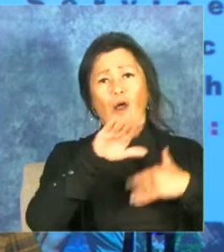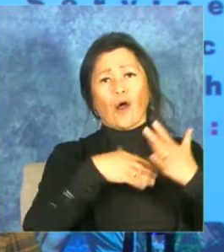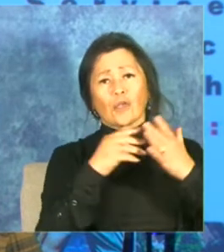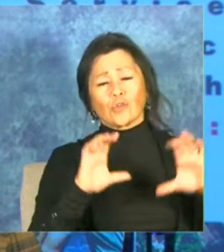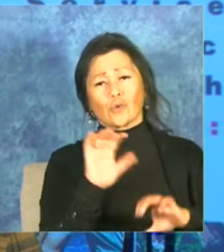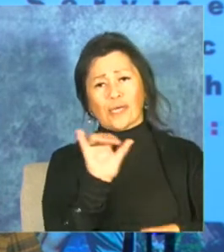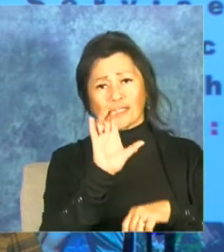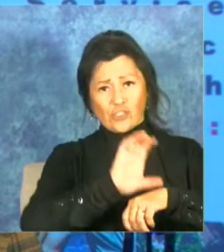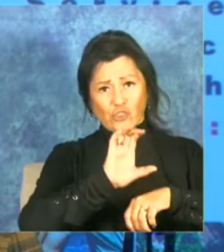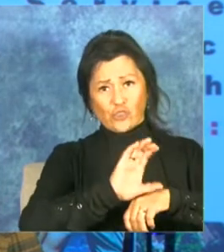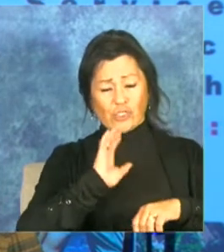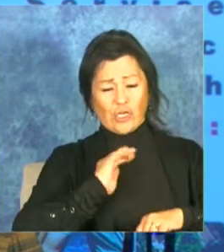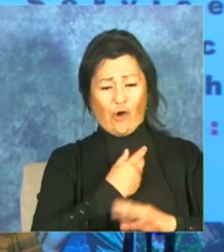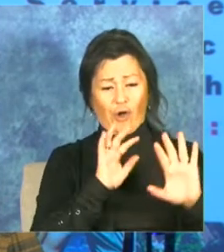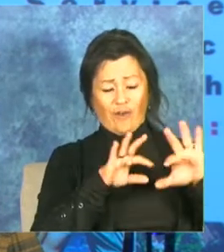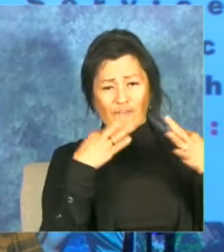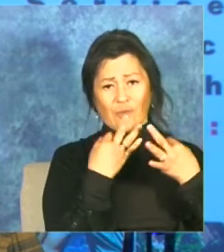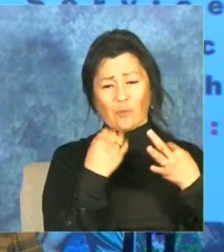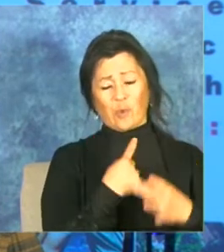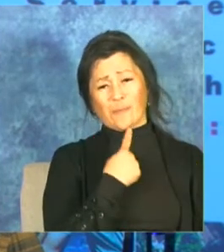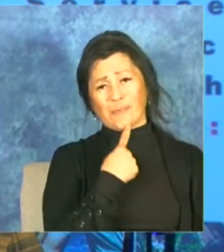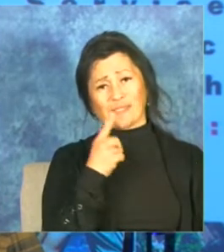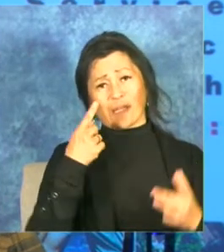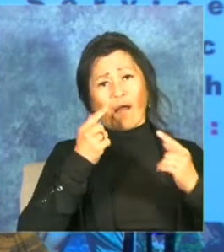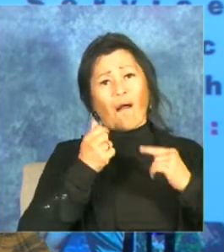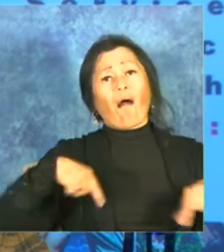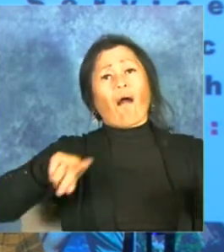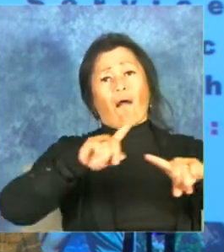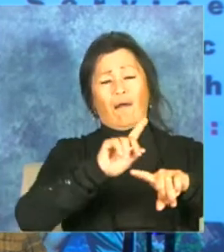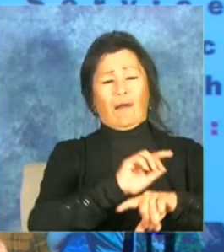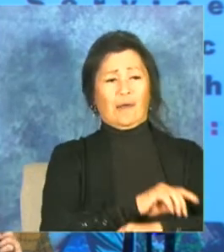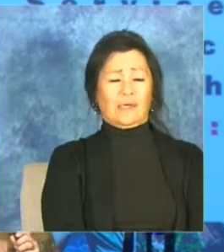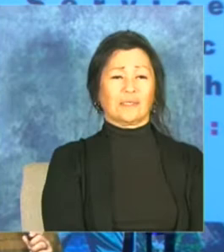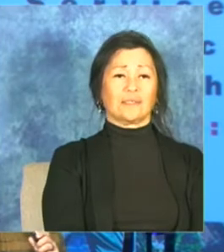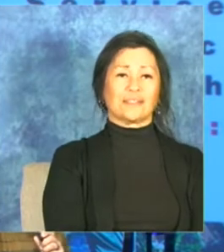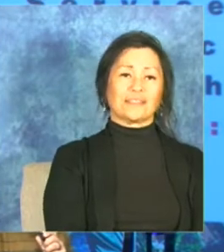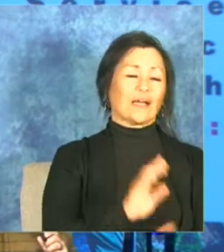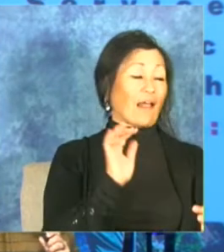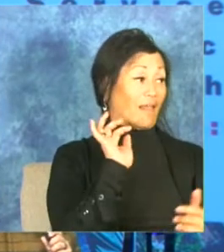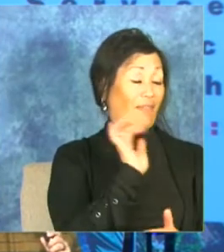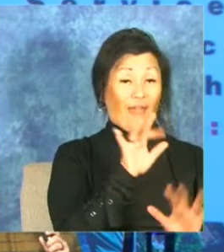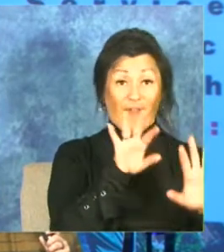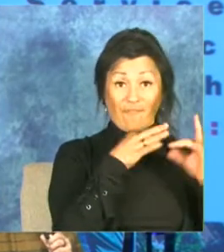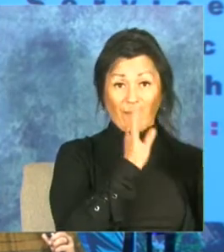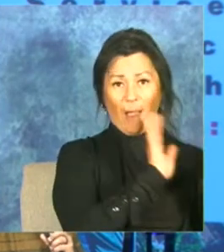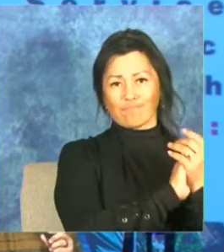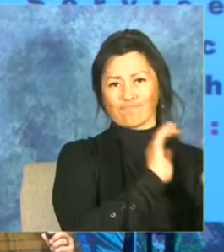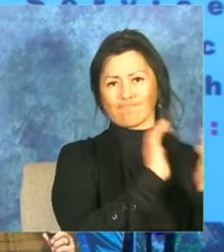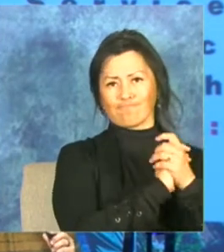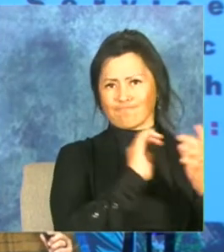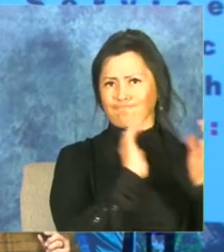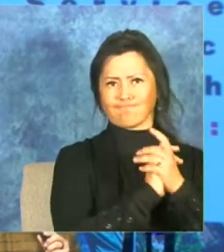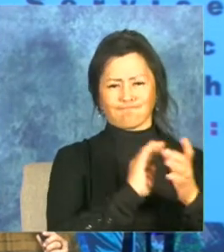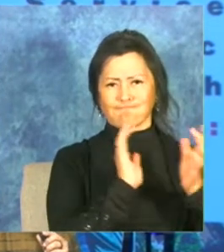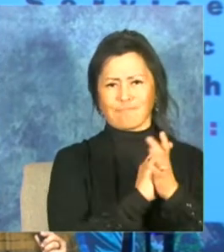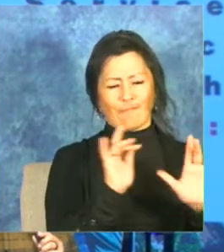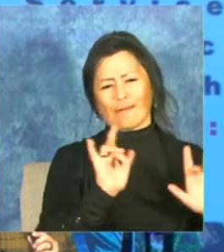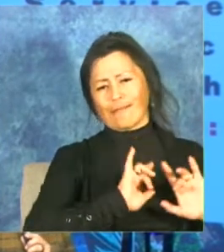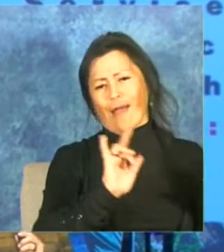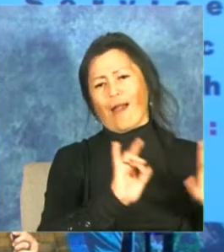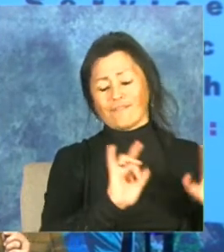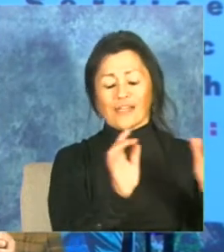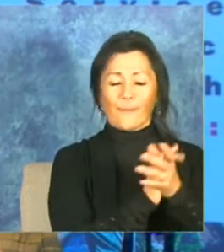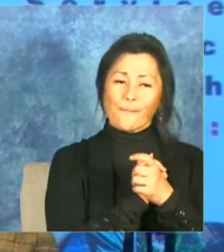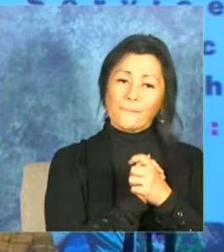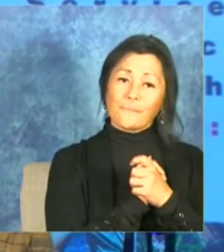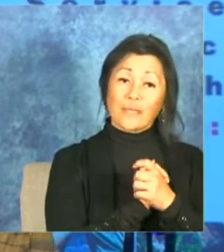church and for our family. We just will miss you all. Give this family a big hand, man. We love these guys.